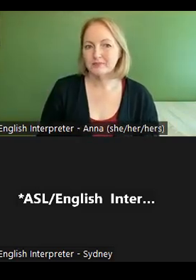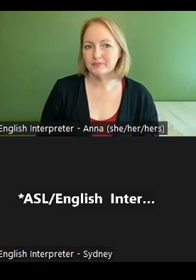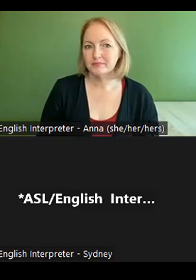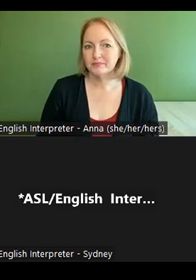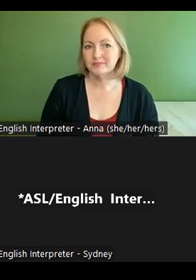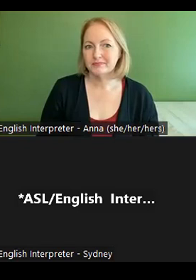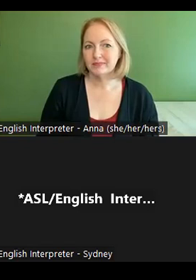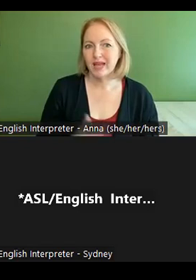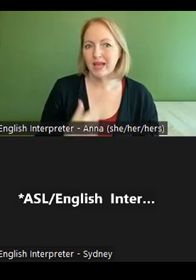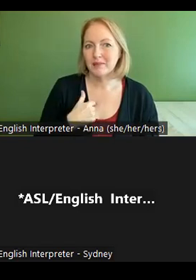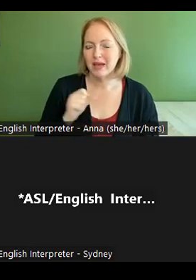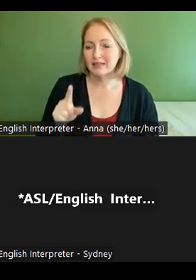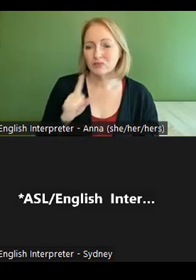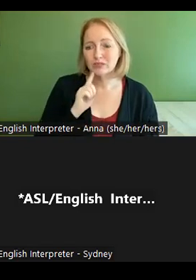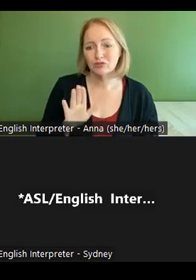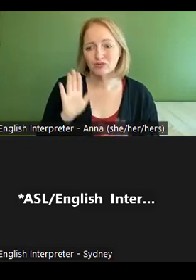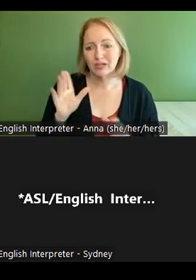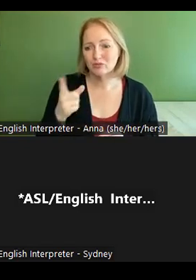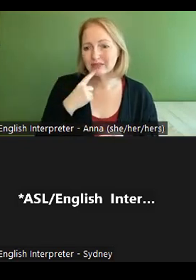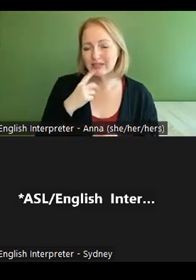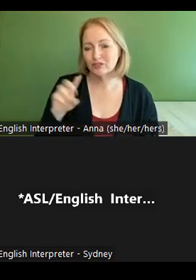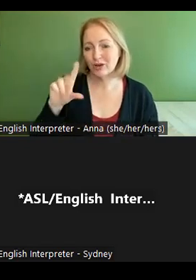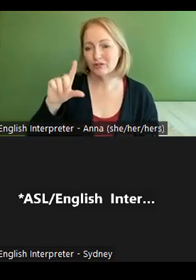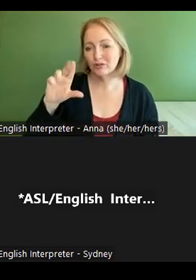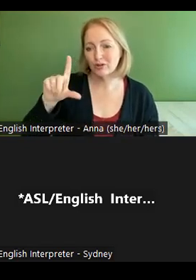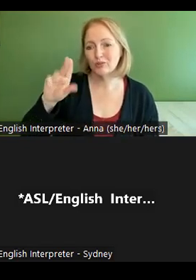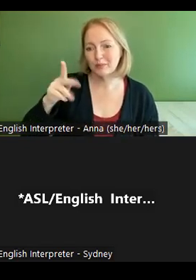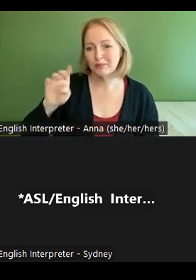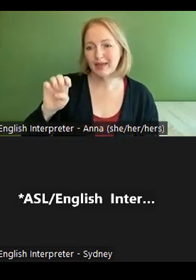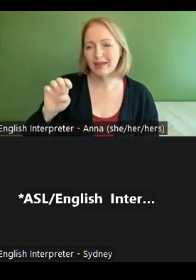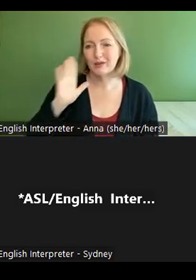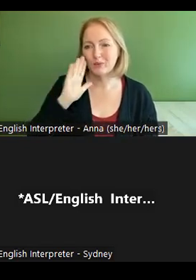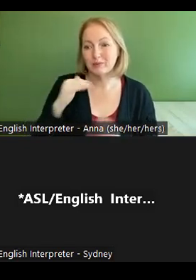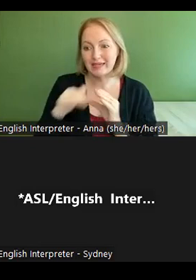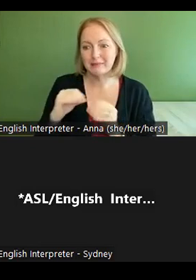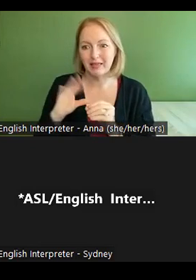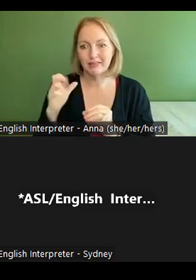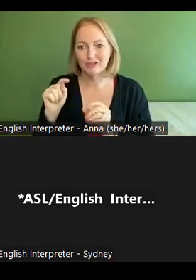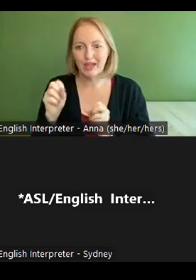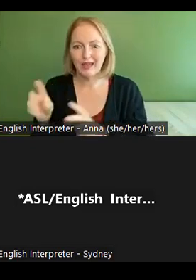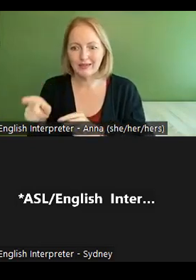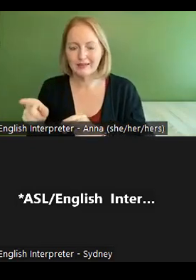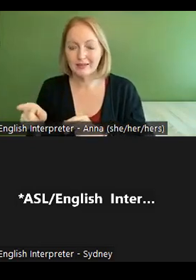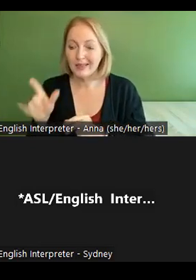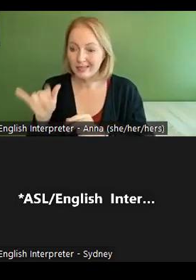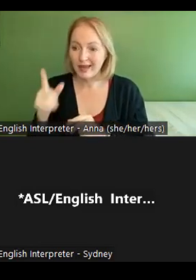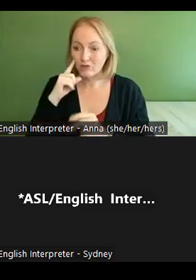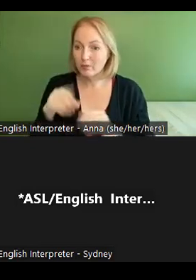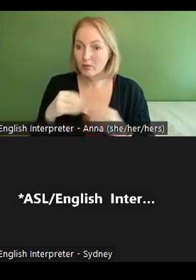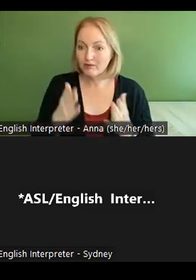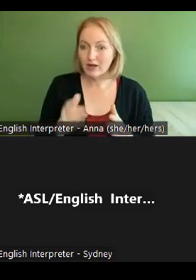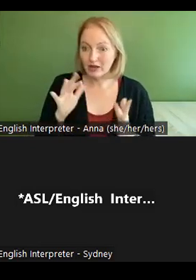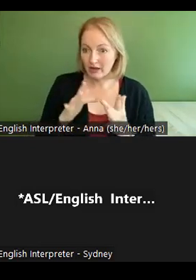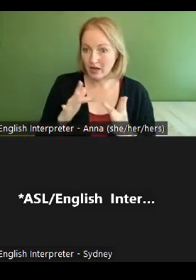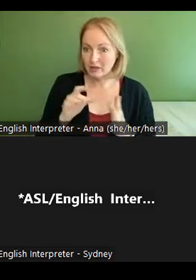I'm asking, and that was really great when you said to Dr. Lupe that you're going to put an email in the chat. Now, is that for providers can